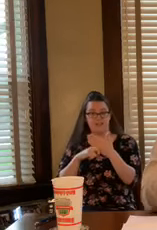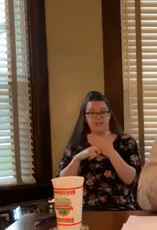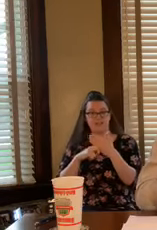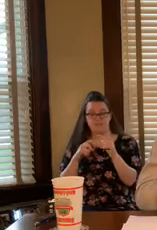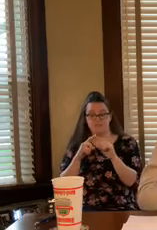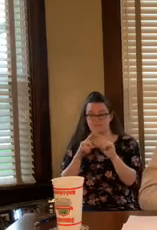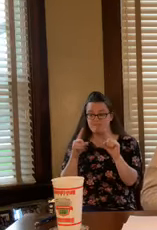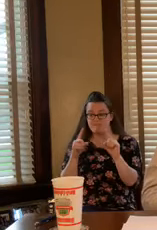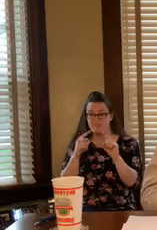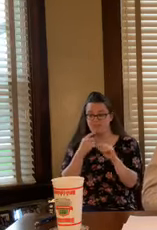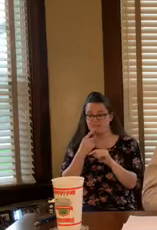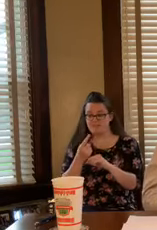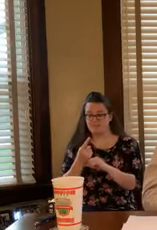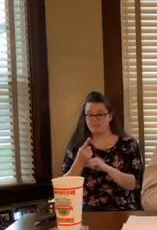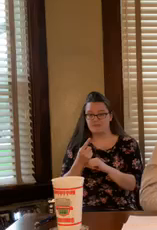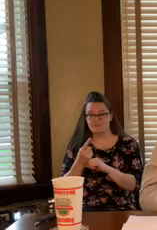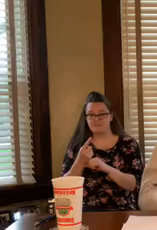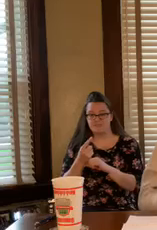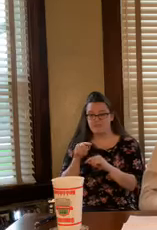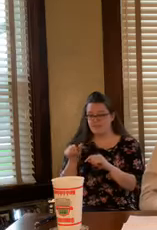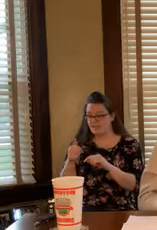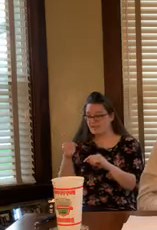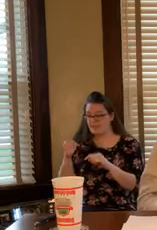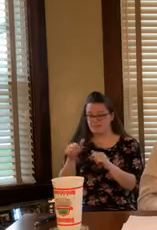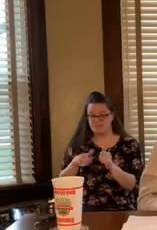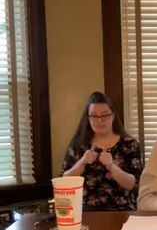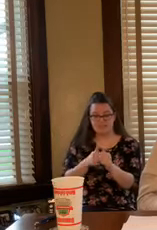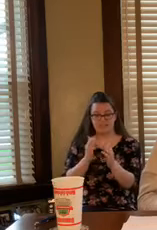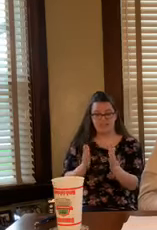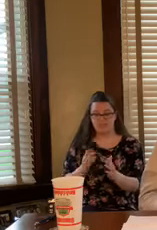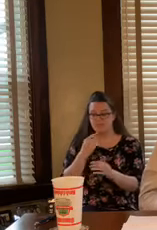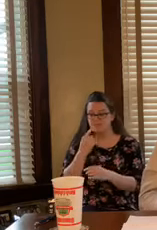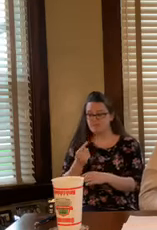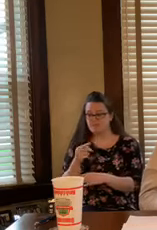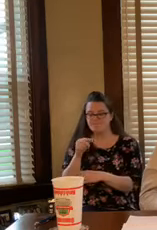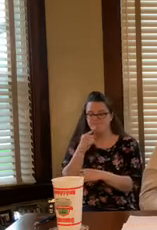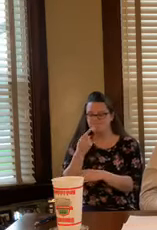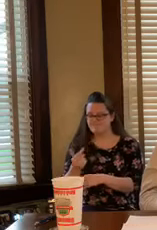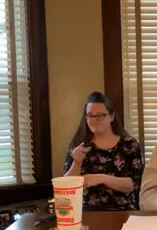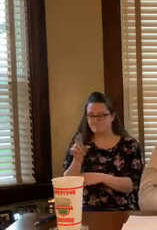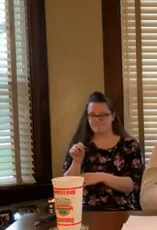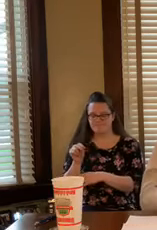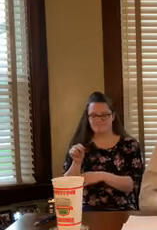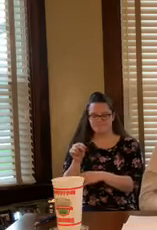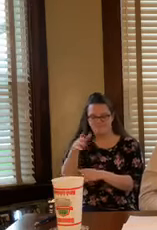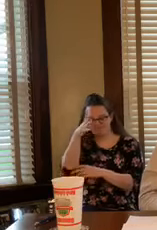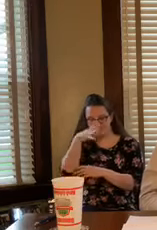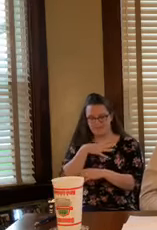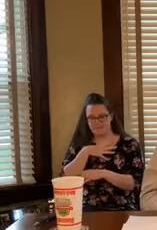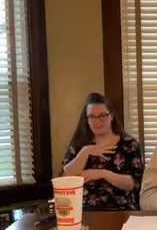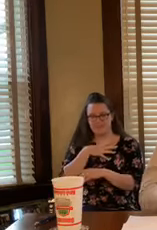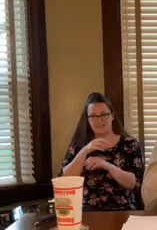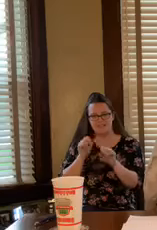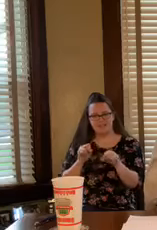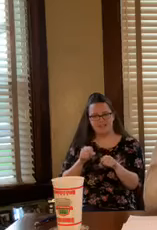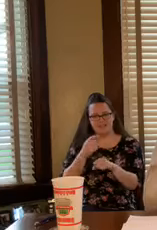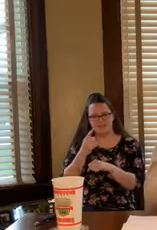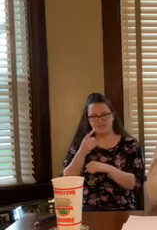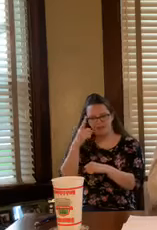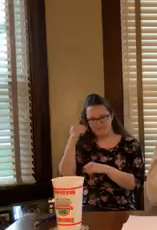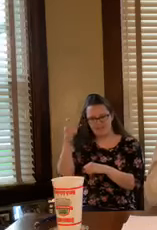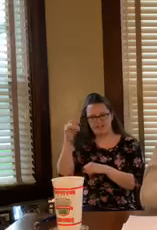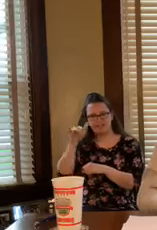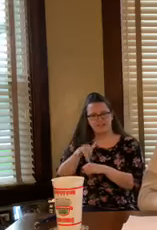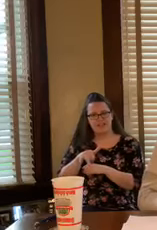he's been told, and the other disciples were told, tell no man. Could you imagine that responsibility, that you know